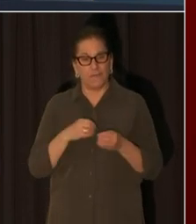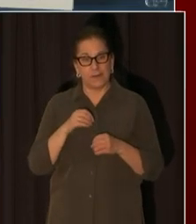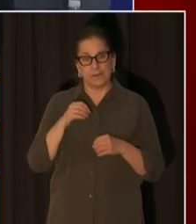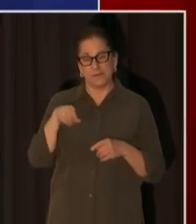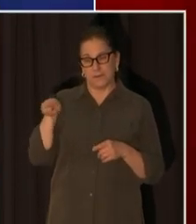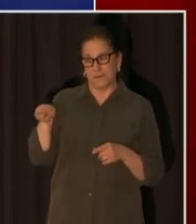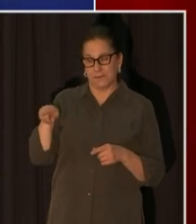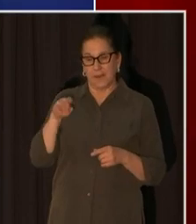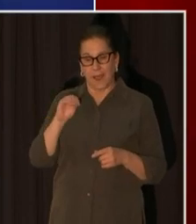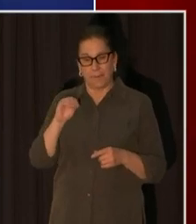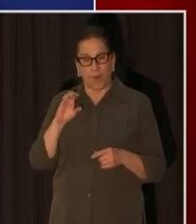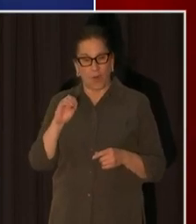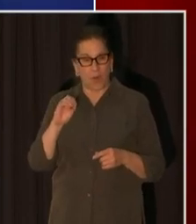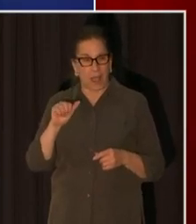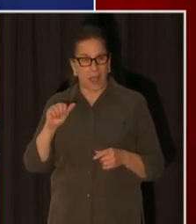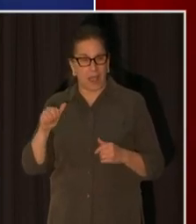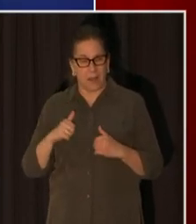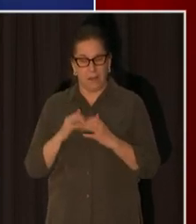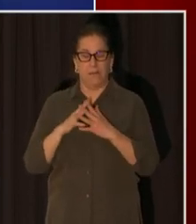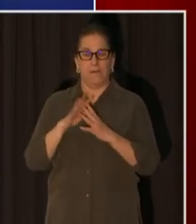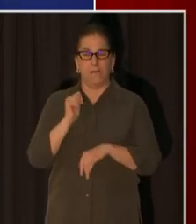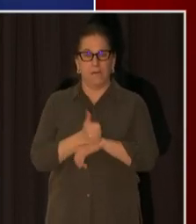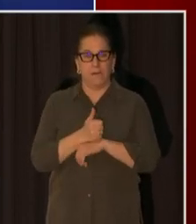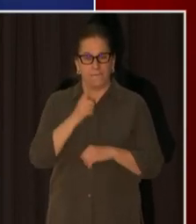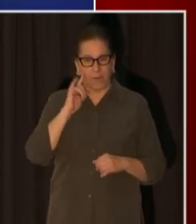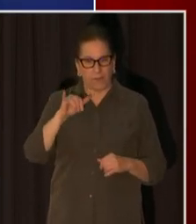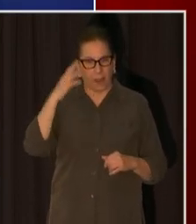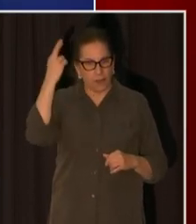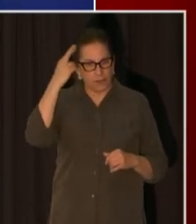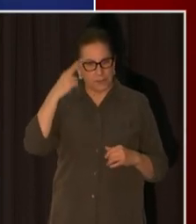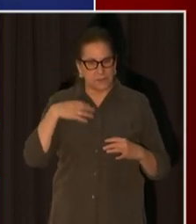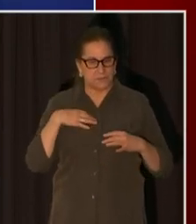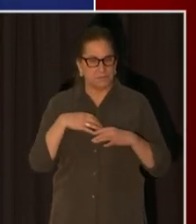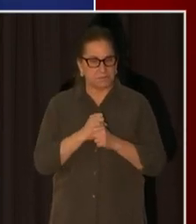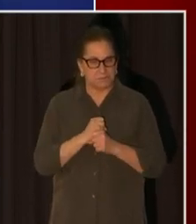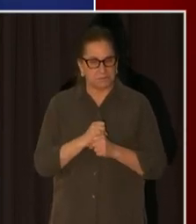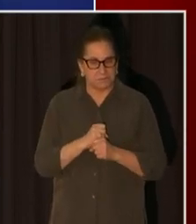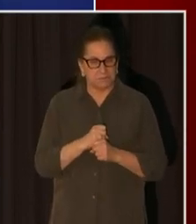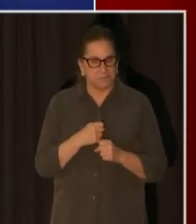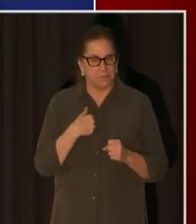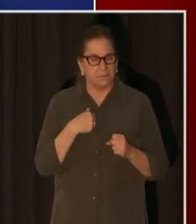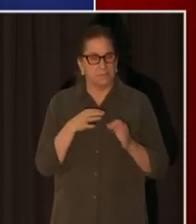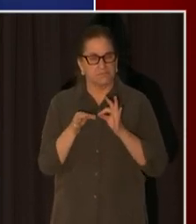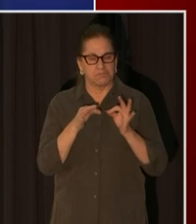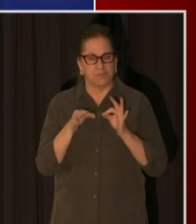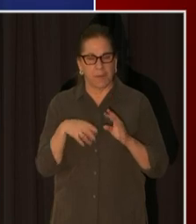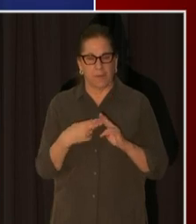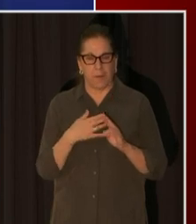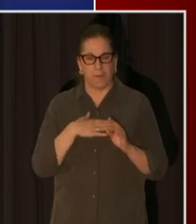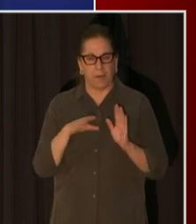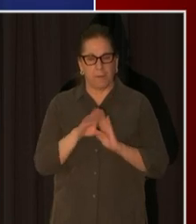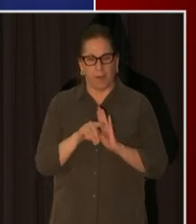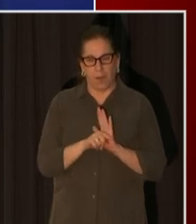Mayor Bowser and Deputy Mayor Falchicchio in the dirt for making sure that equity